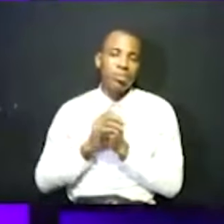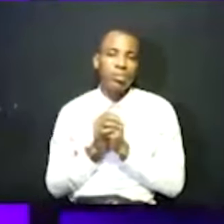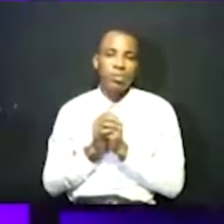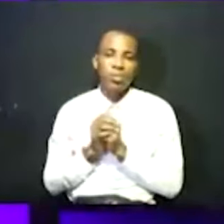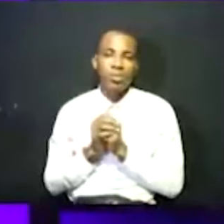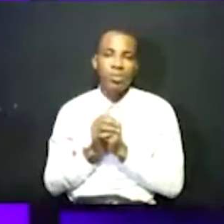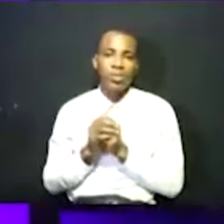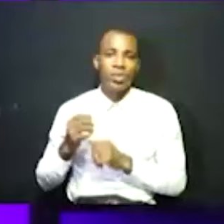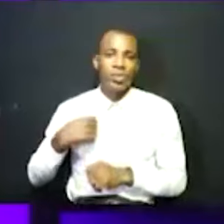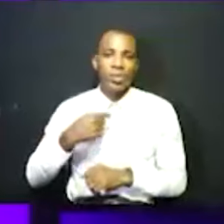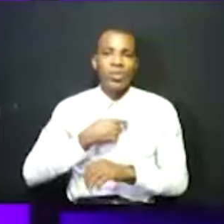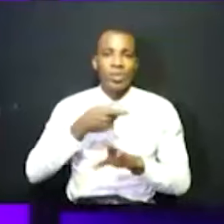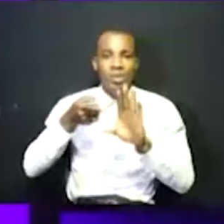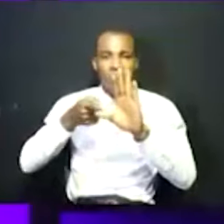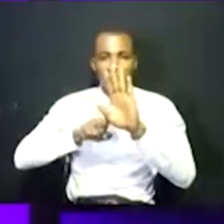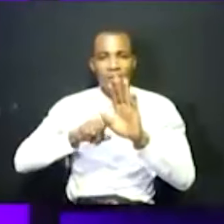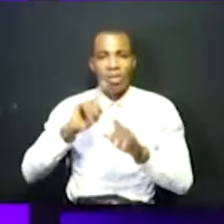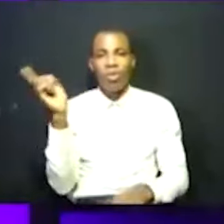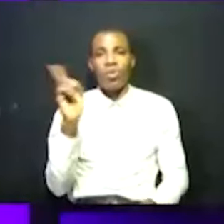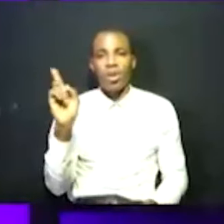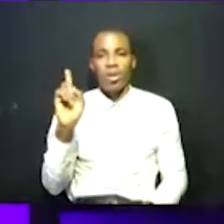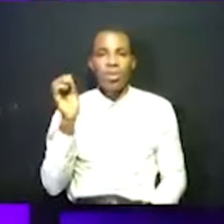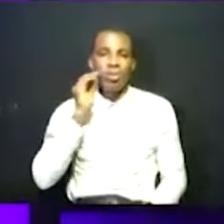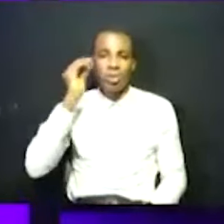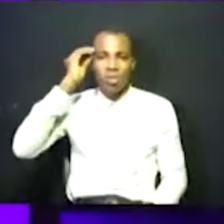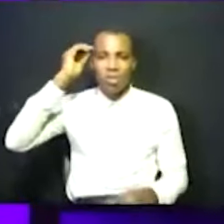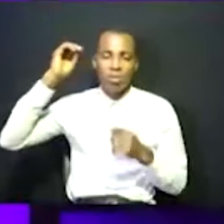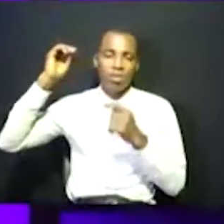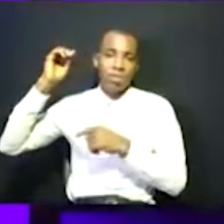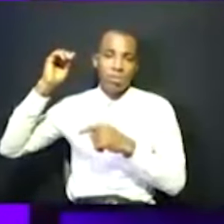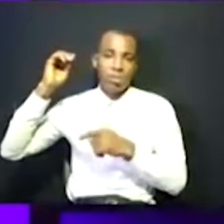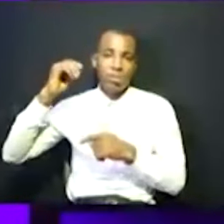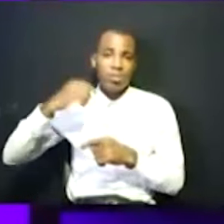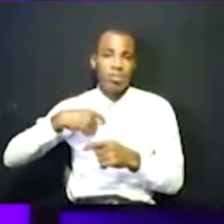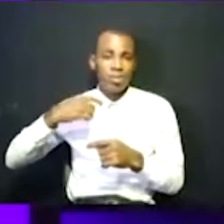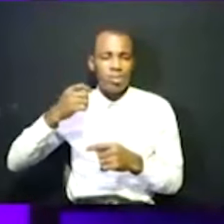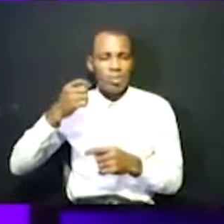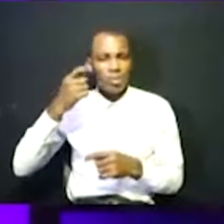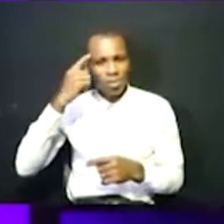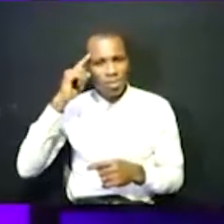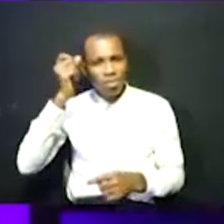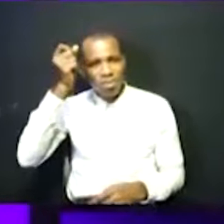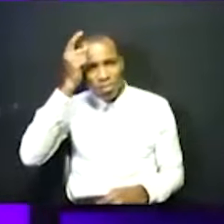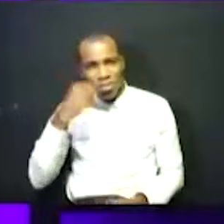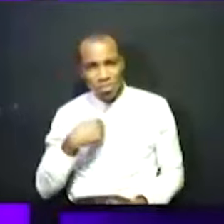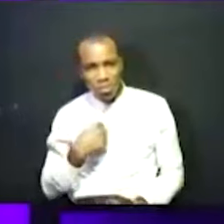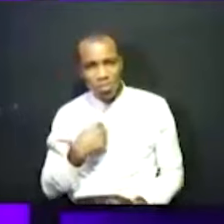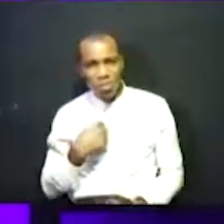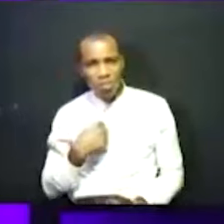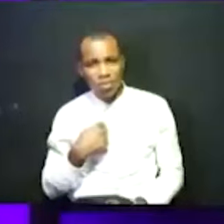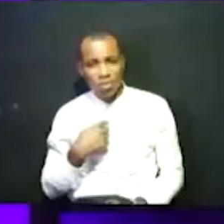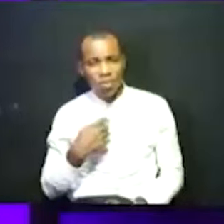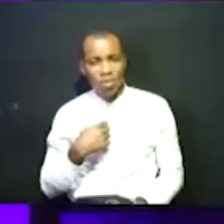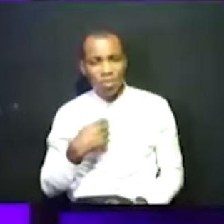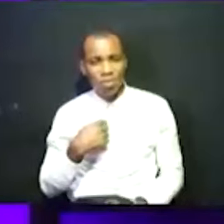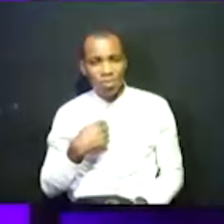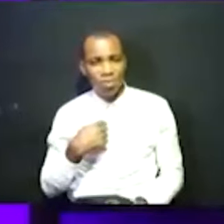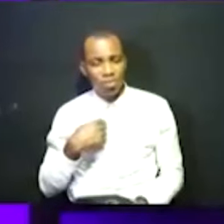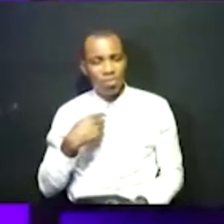Beginning from our homes. I hope you heard me. I hope you heard God speak through